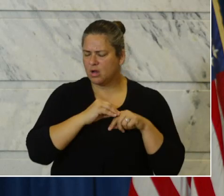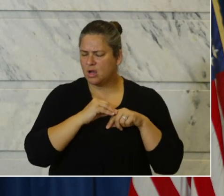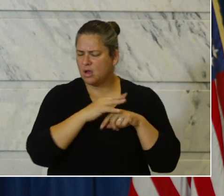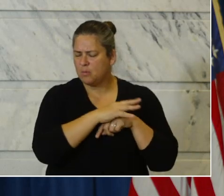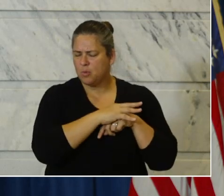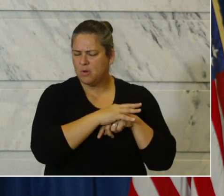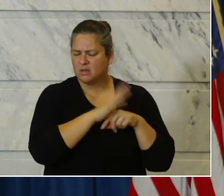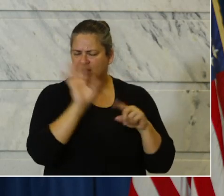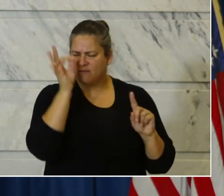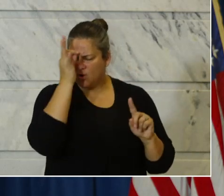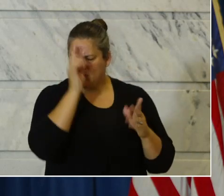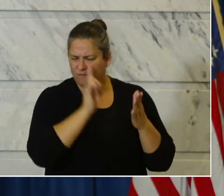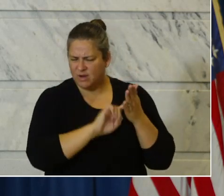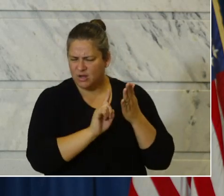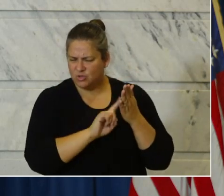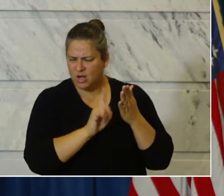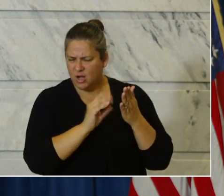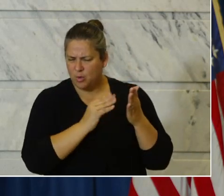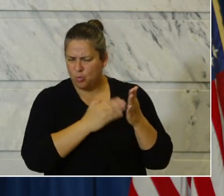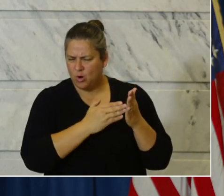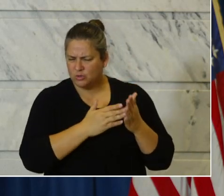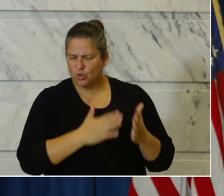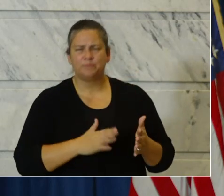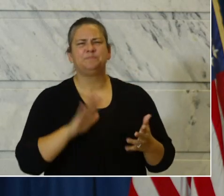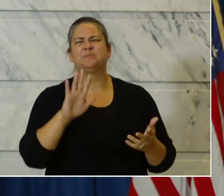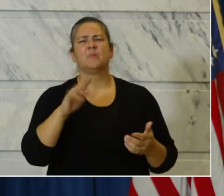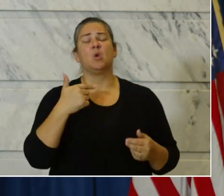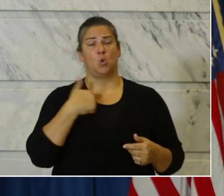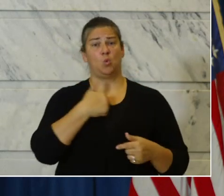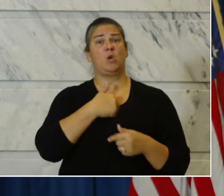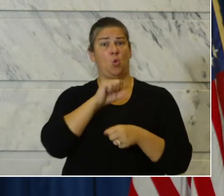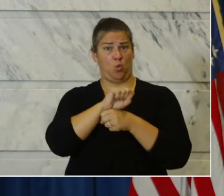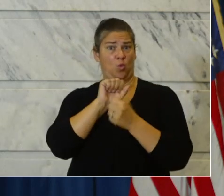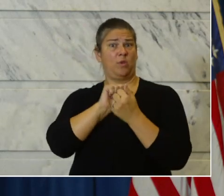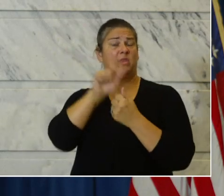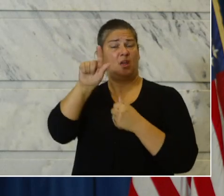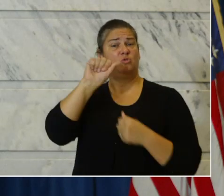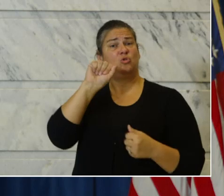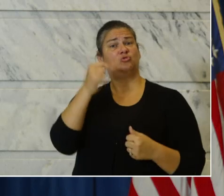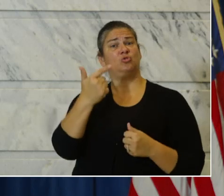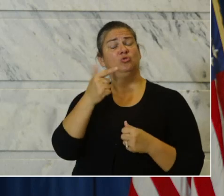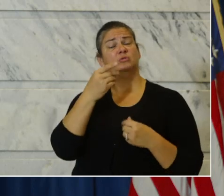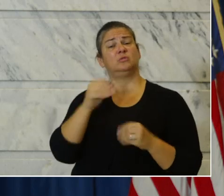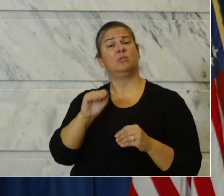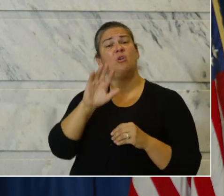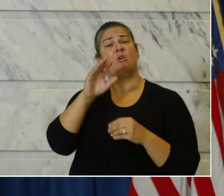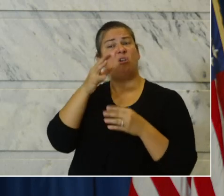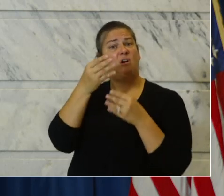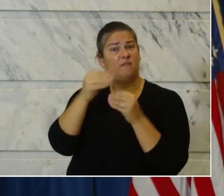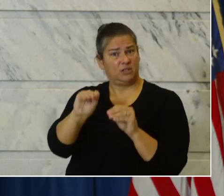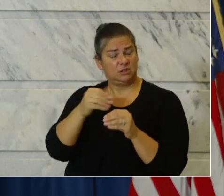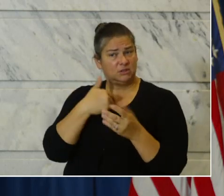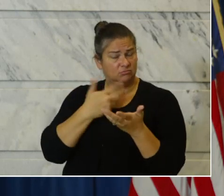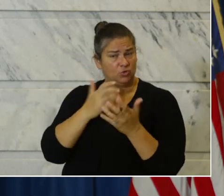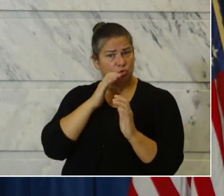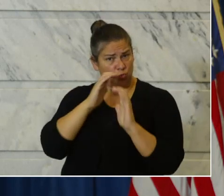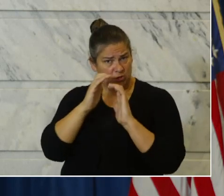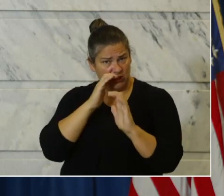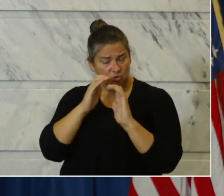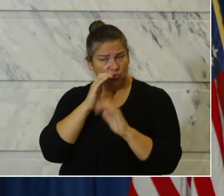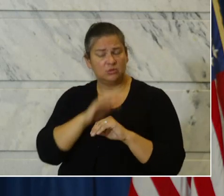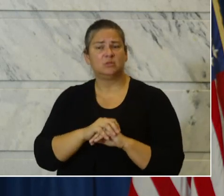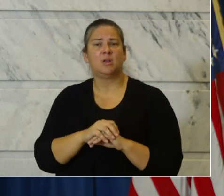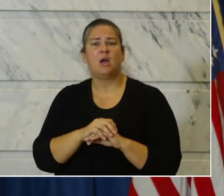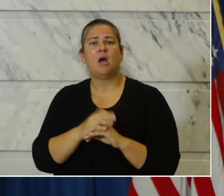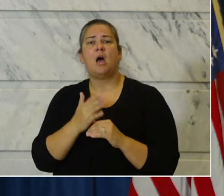prosecutor's ethical duties. So we did work well with the Attorney General's office in communication leading